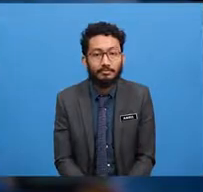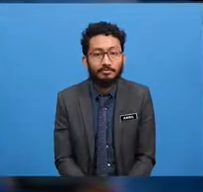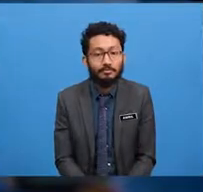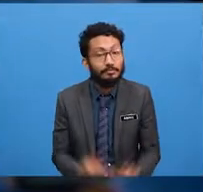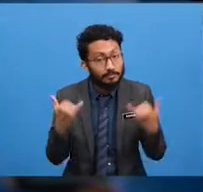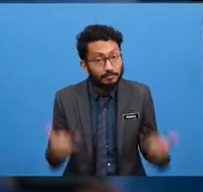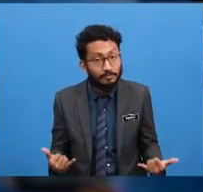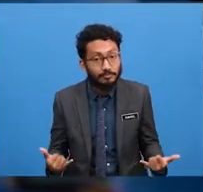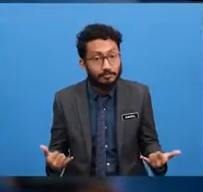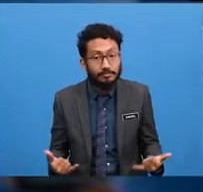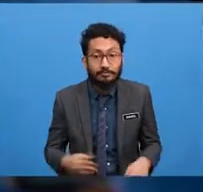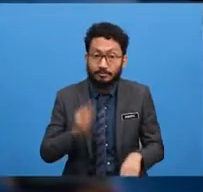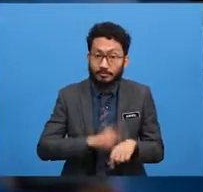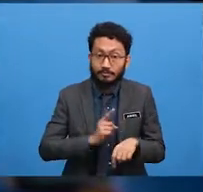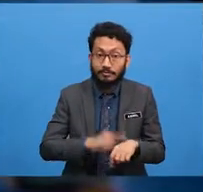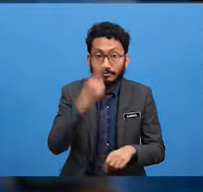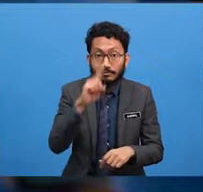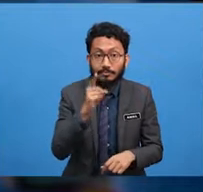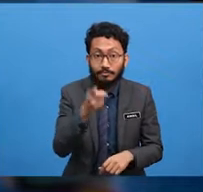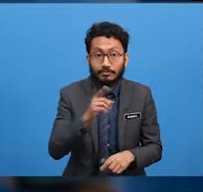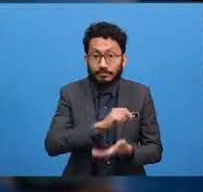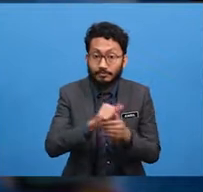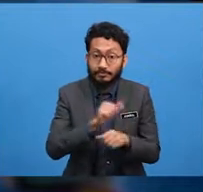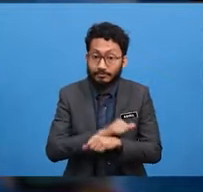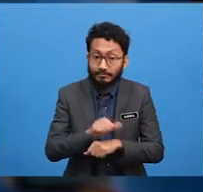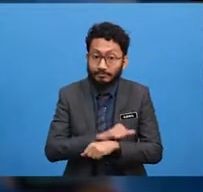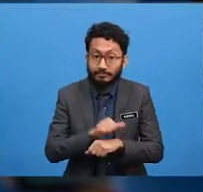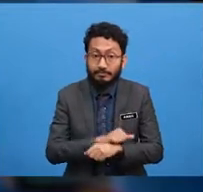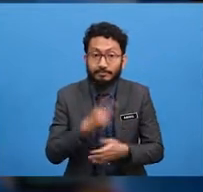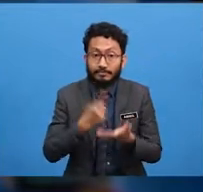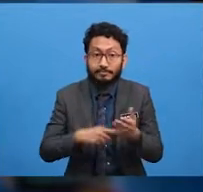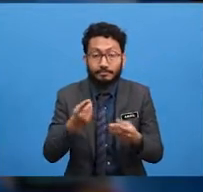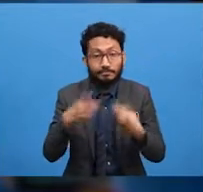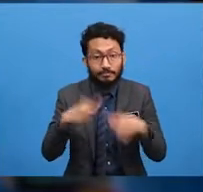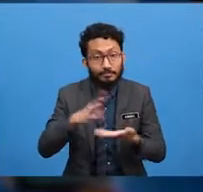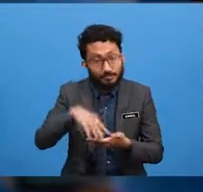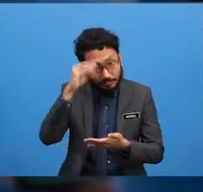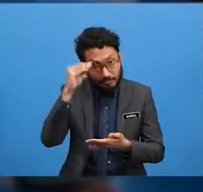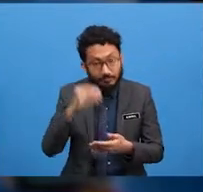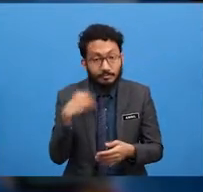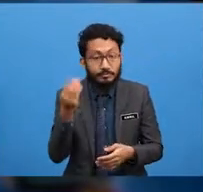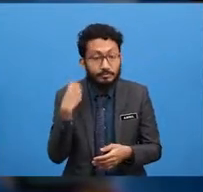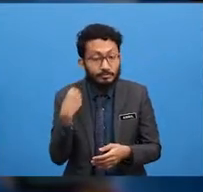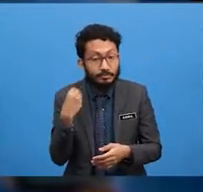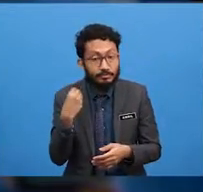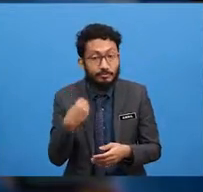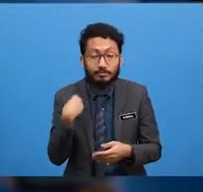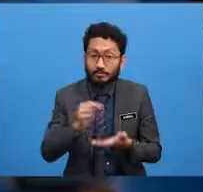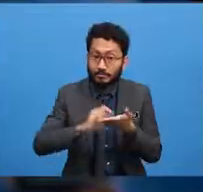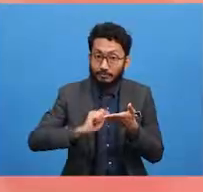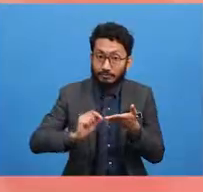Now, it's time for you to put into practice what you've learned just now. This is your writing